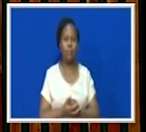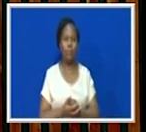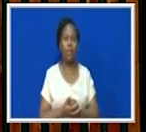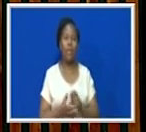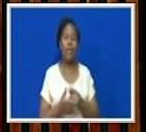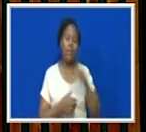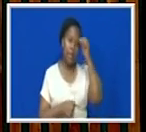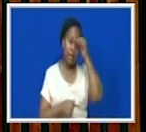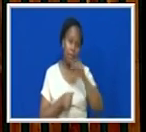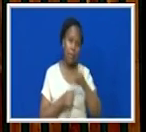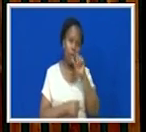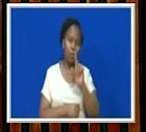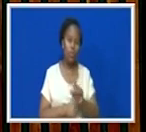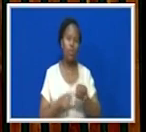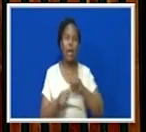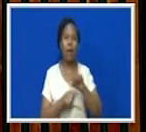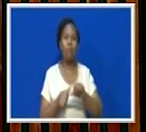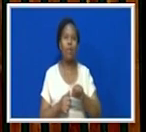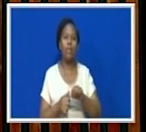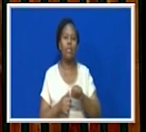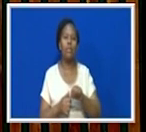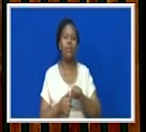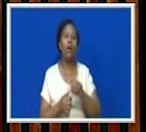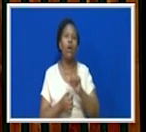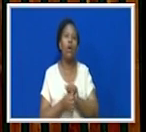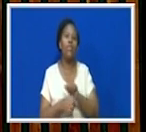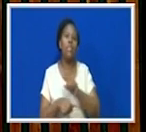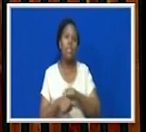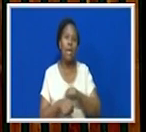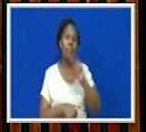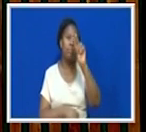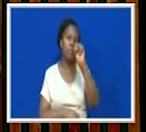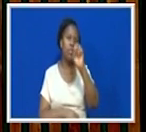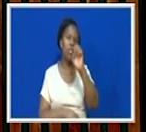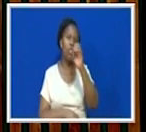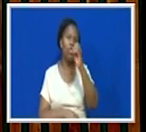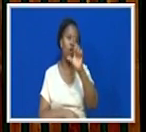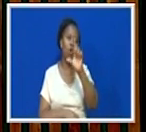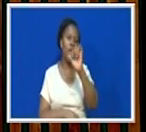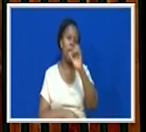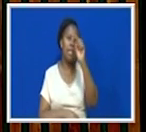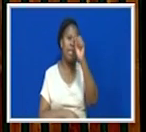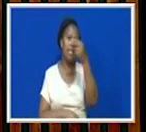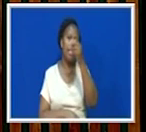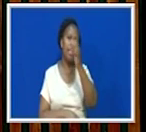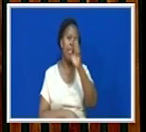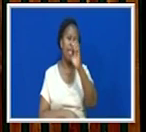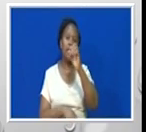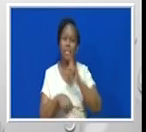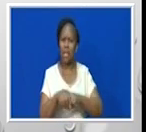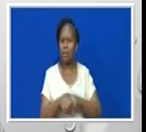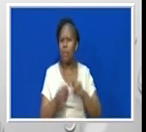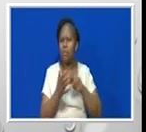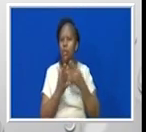Then remember, our question was about domestication of animals and plants in the Neolithic period. So what